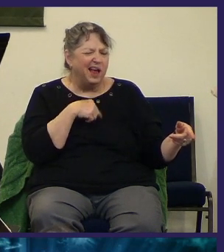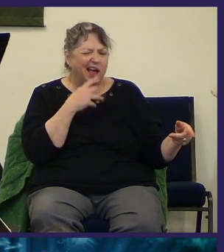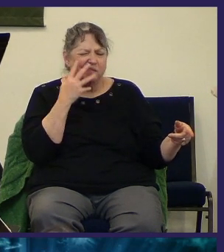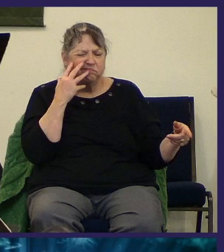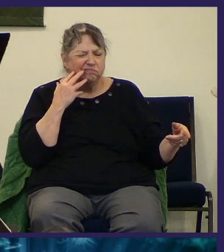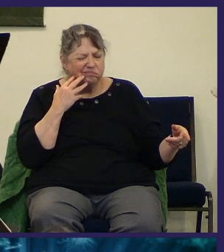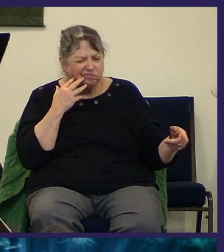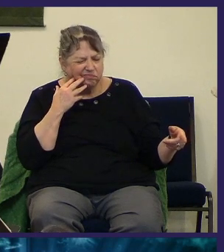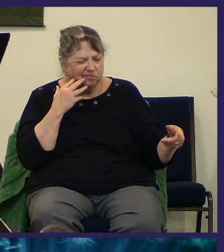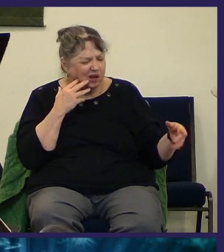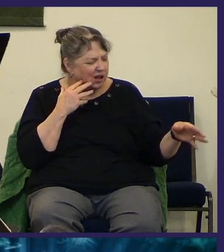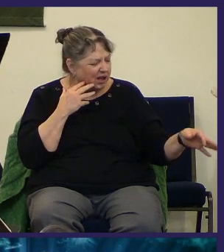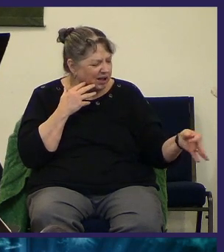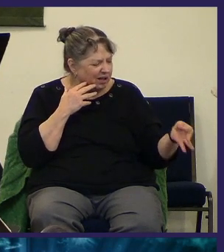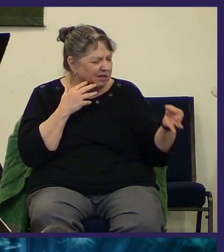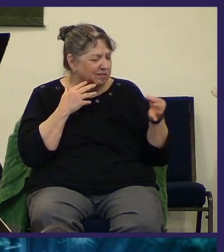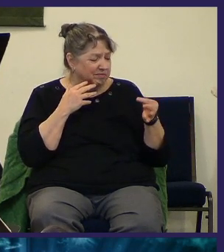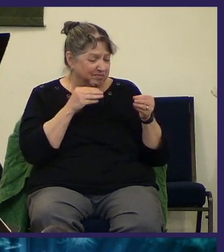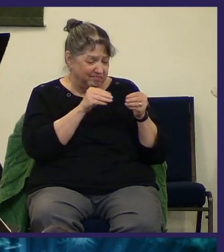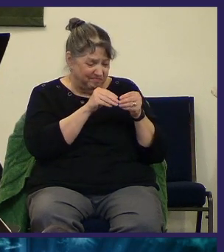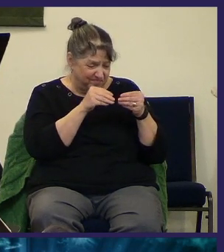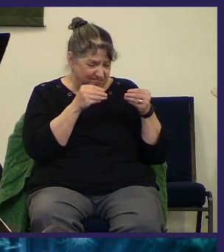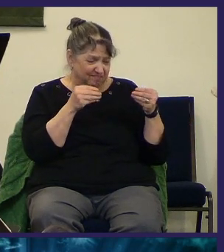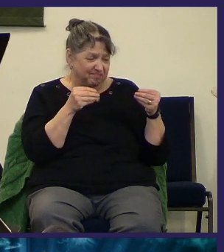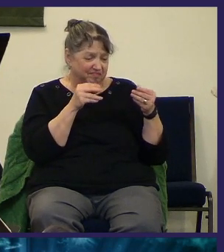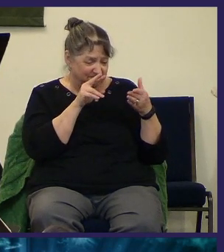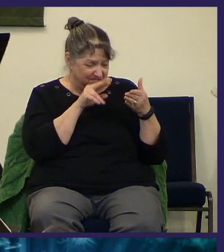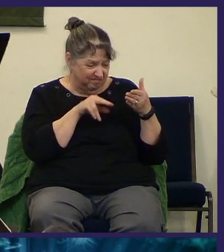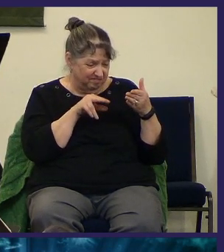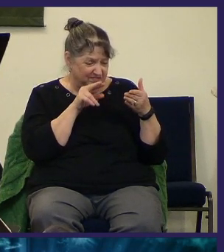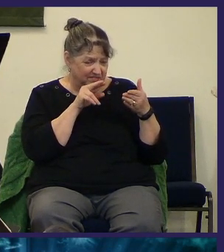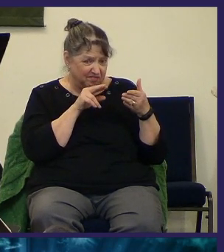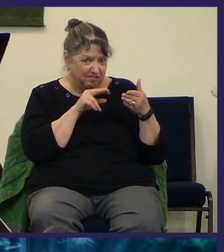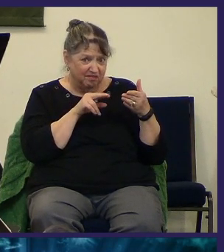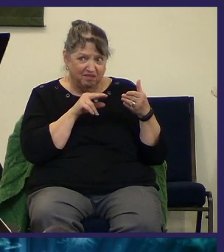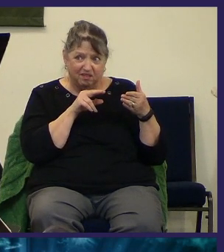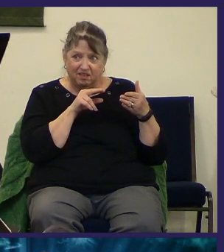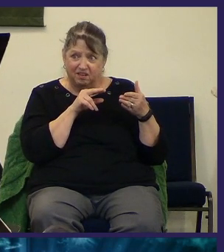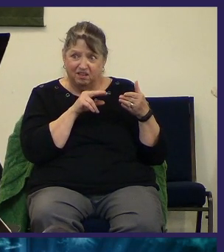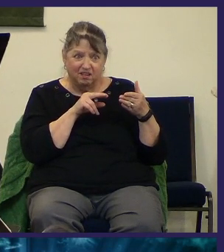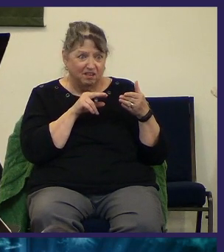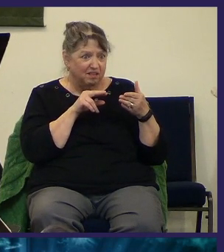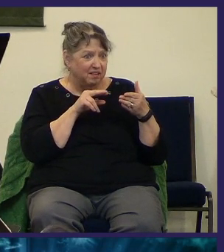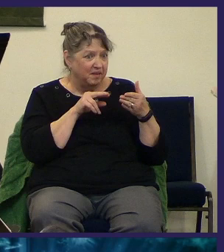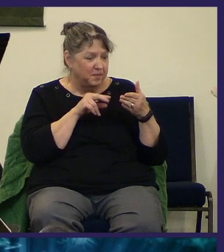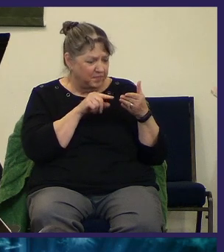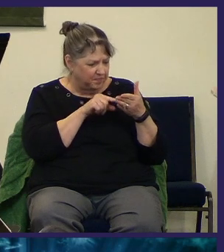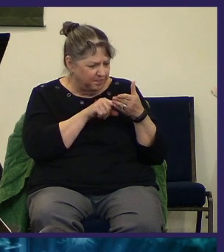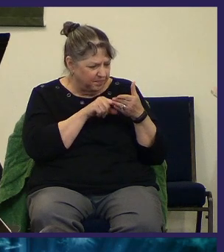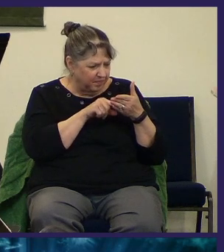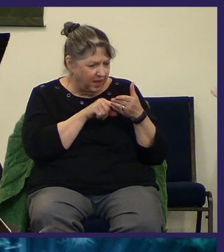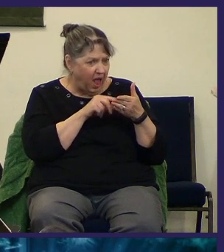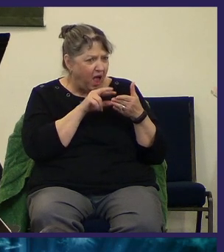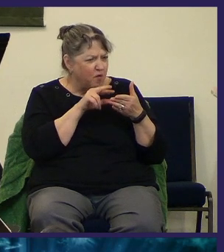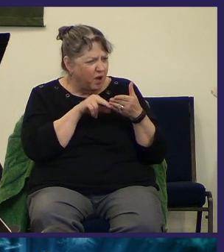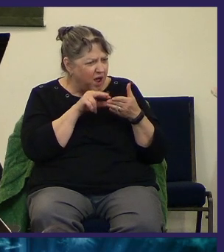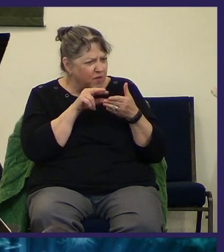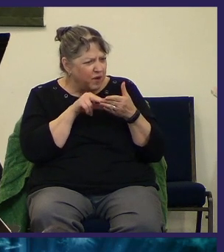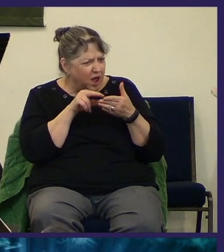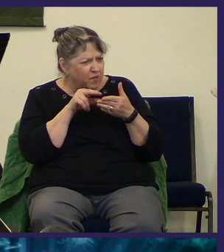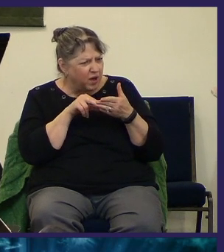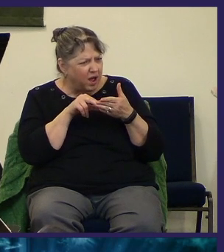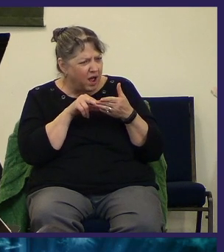and he said i remembered that was there i pulled it out opened it up and pointed to a scripture and started reading and he said